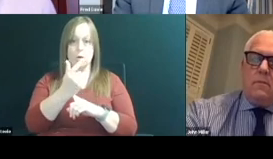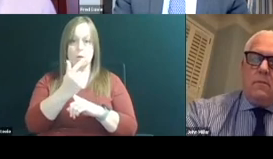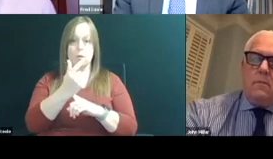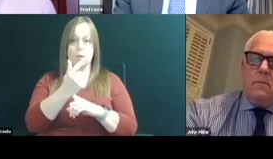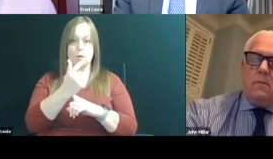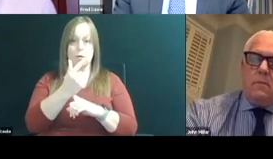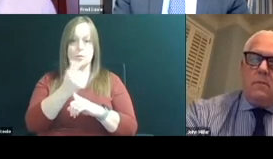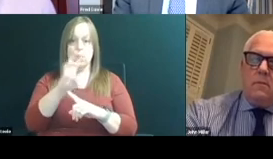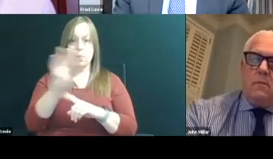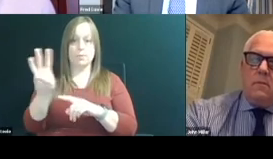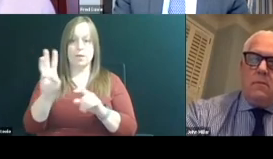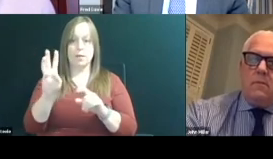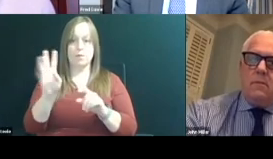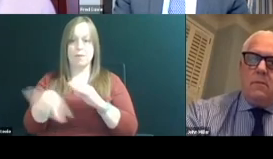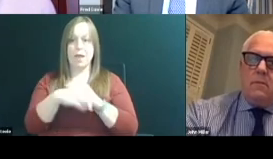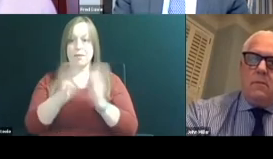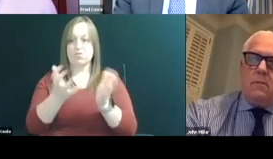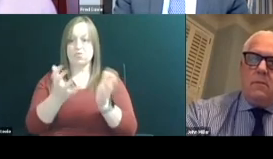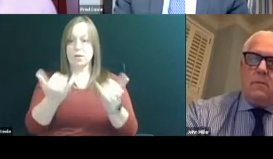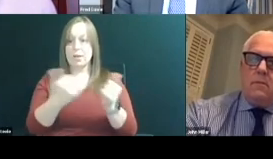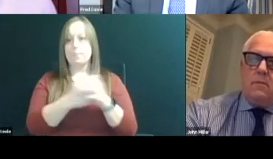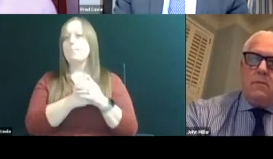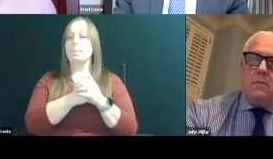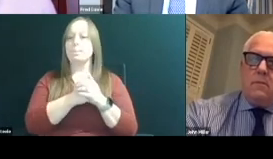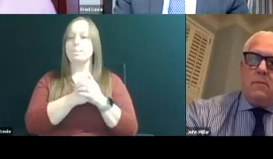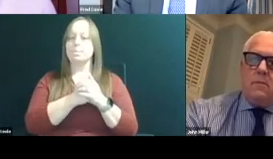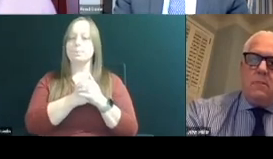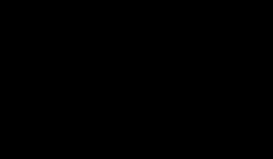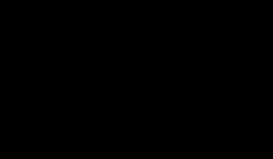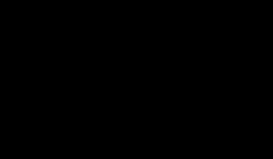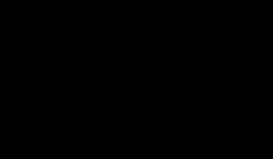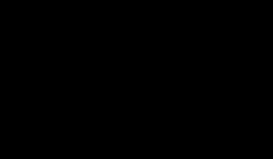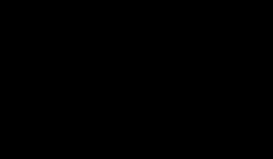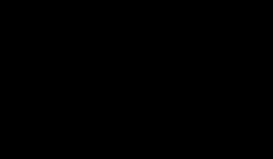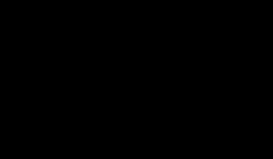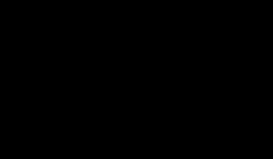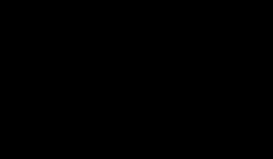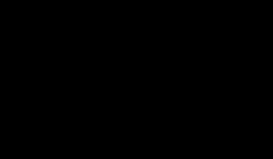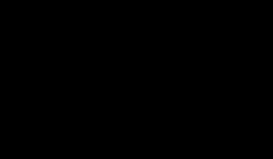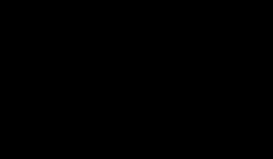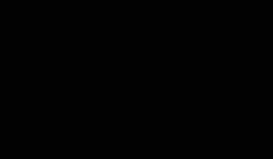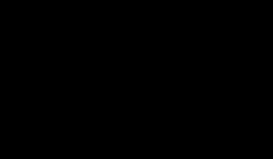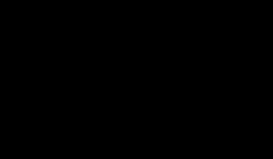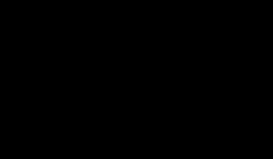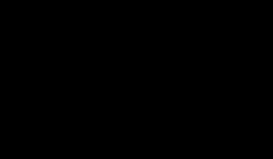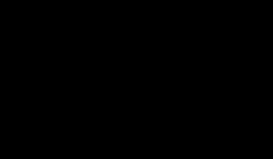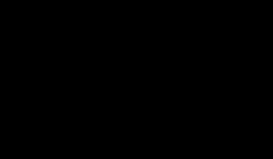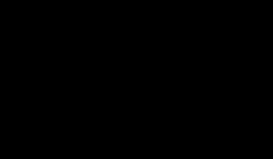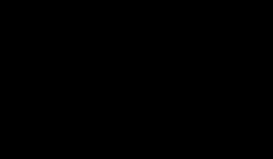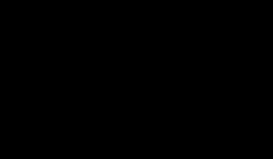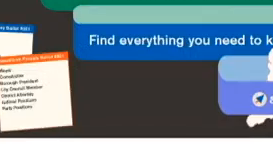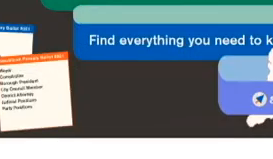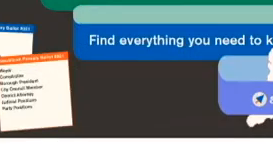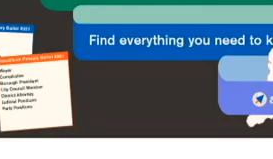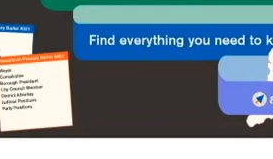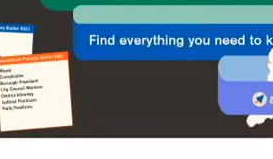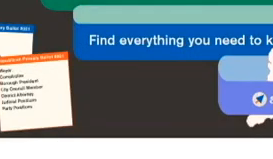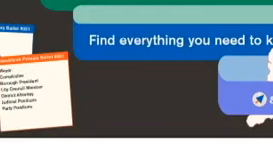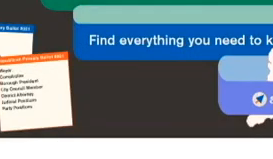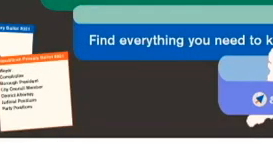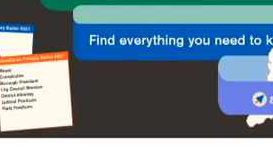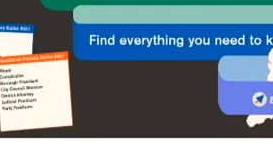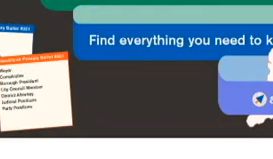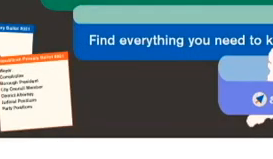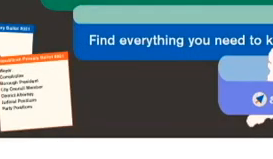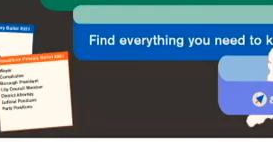the website link will be put in the chat, 2 months out from the primary day. And that is a new